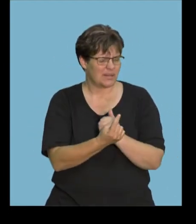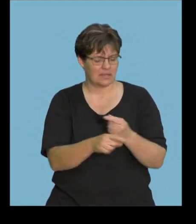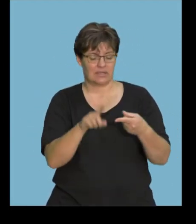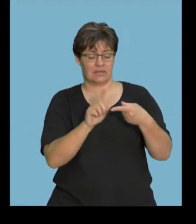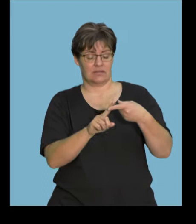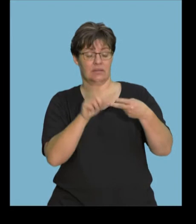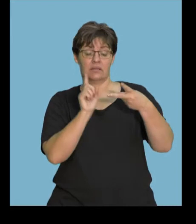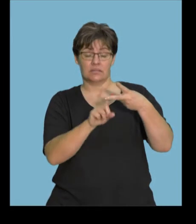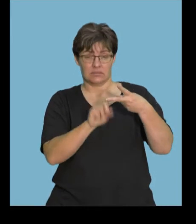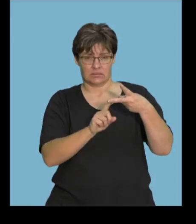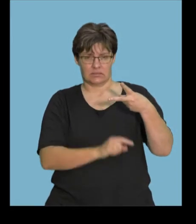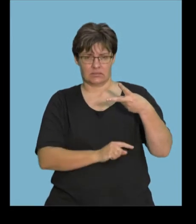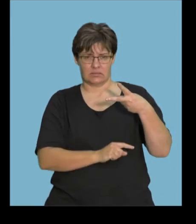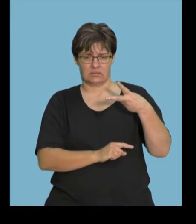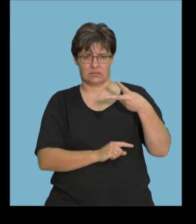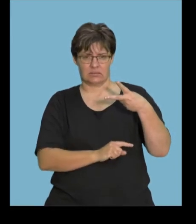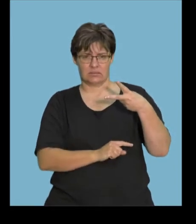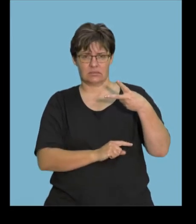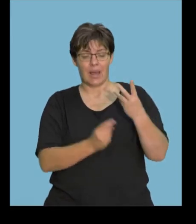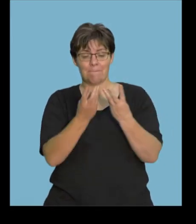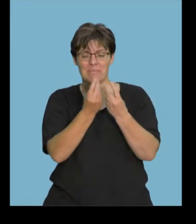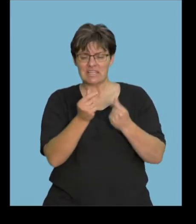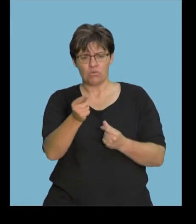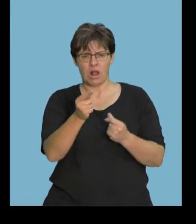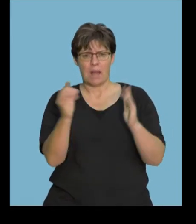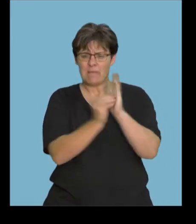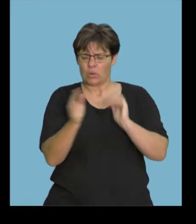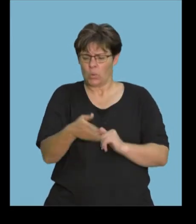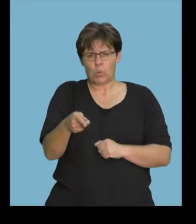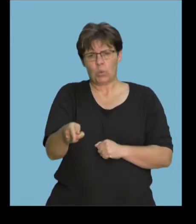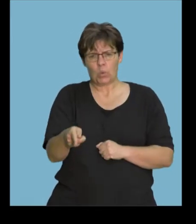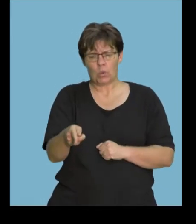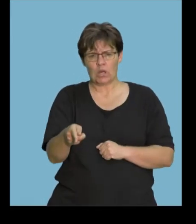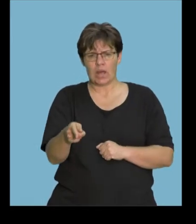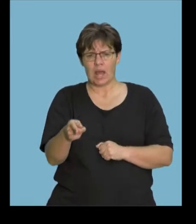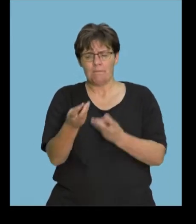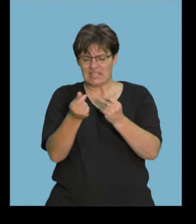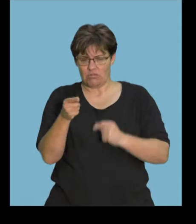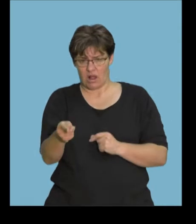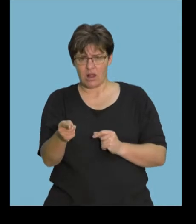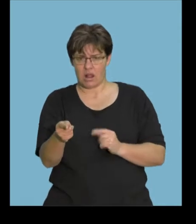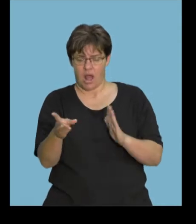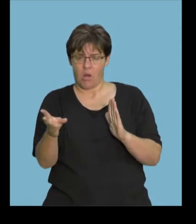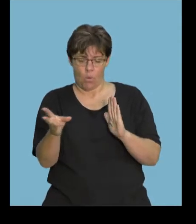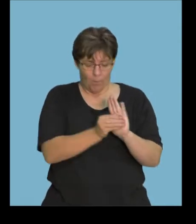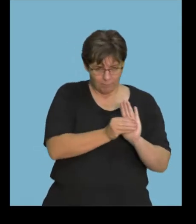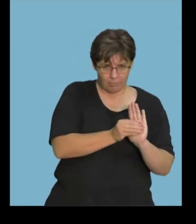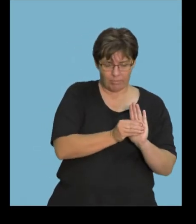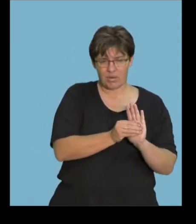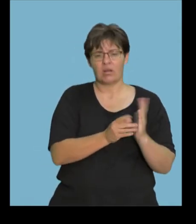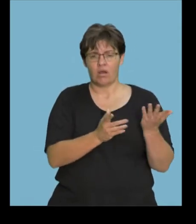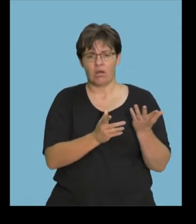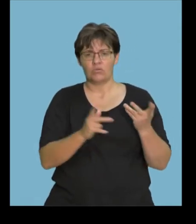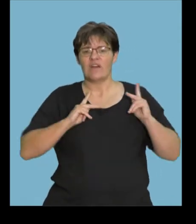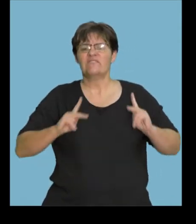two, what causes magnets to attract certain materials? So this is talking about the materials, which has a lot to do with